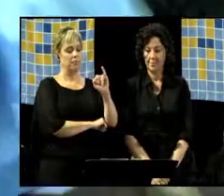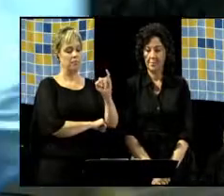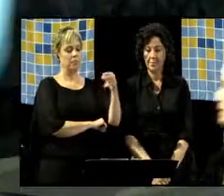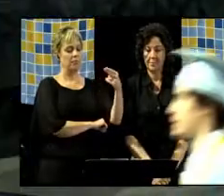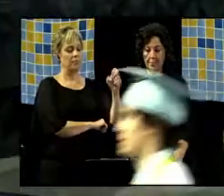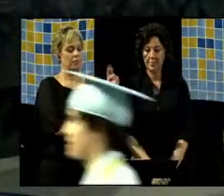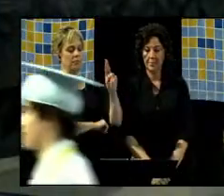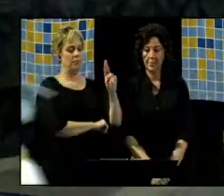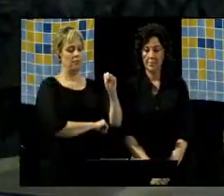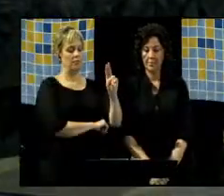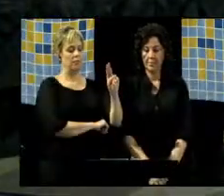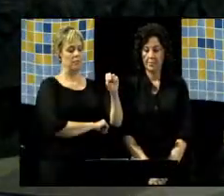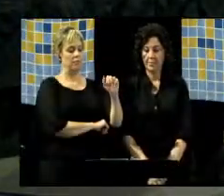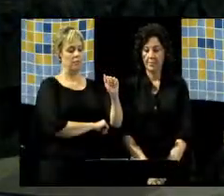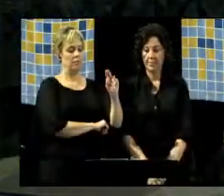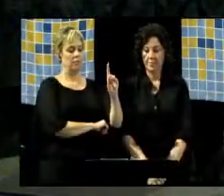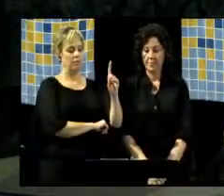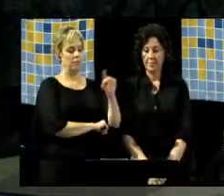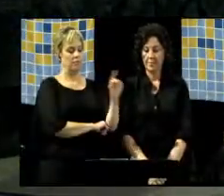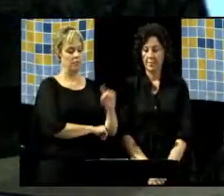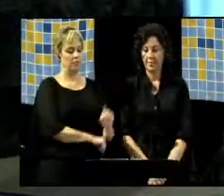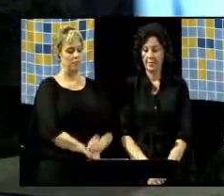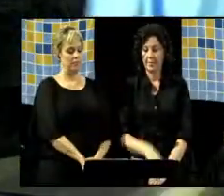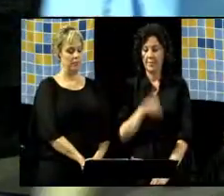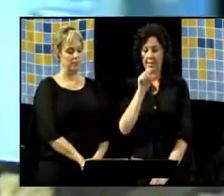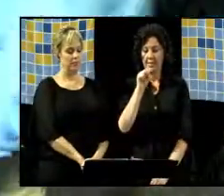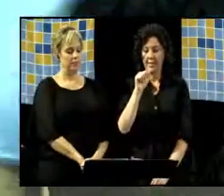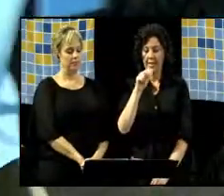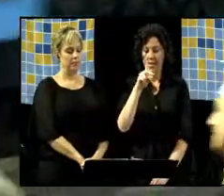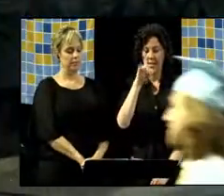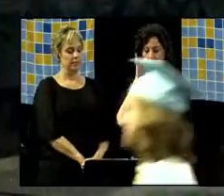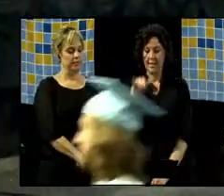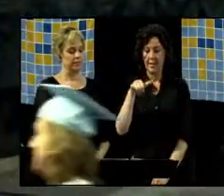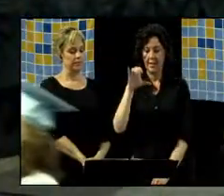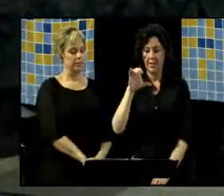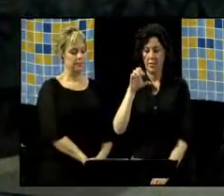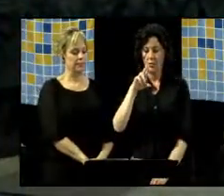Hernandez. Sandy Emily Hernandez Cruz.